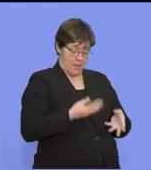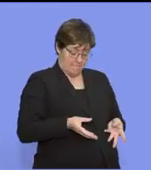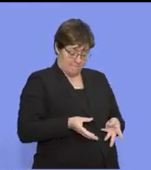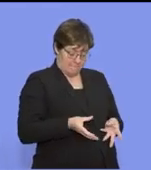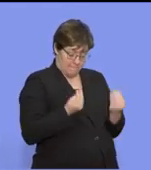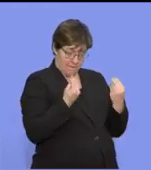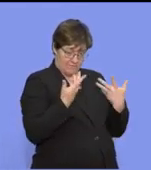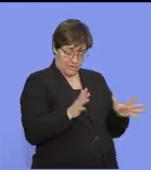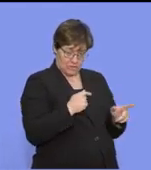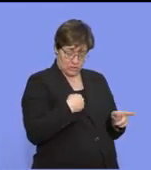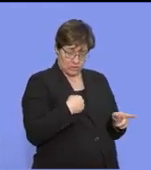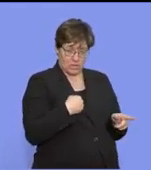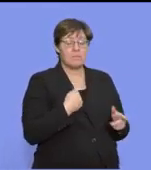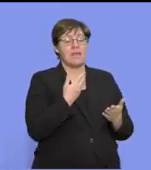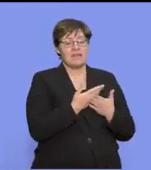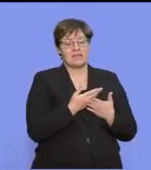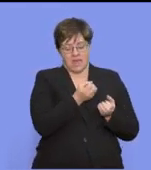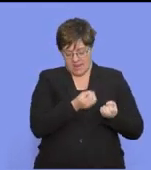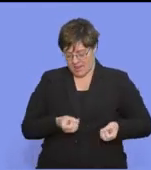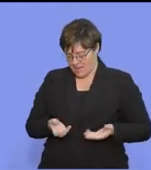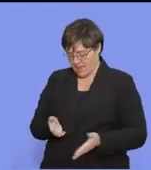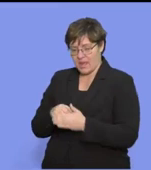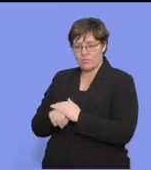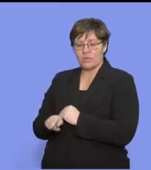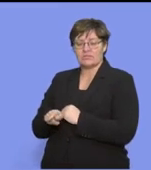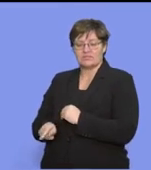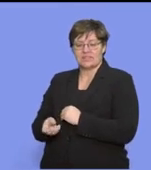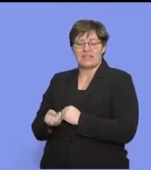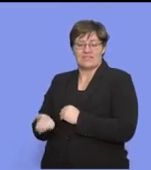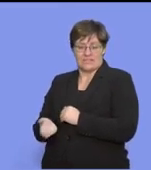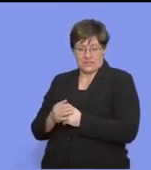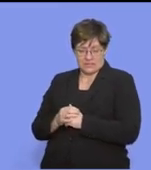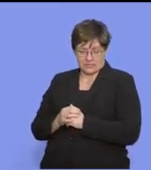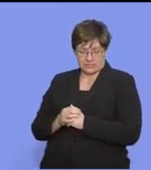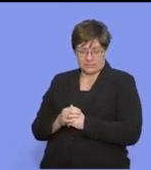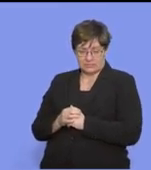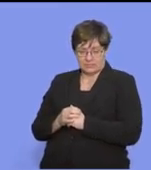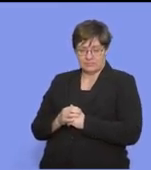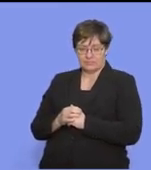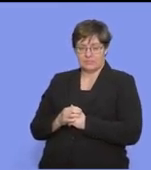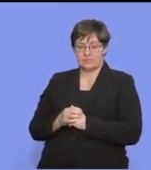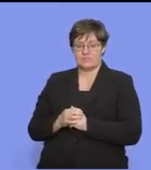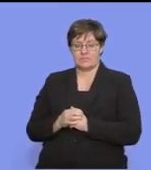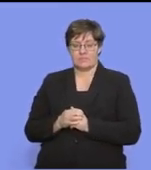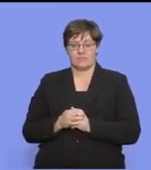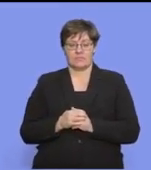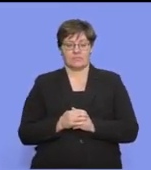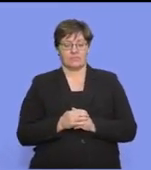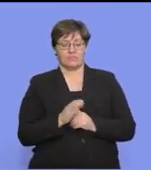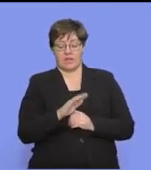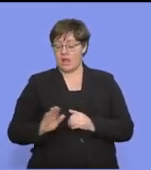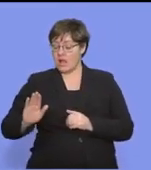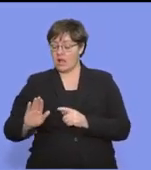a characteristic, and once they had acquired that characteristic, they would then be able to, in their lifetime, pass it on to the